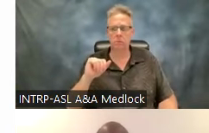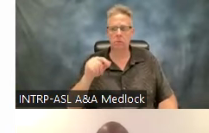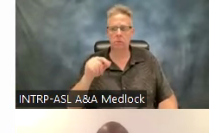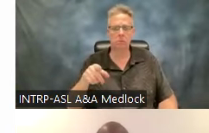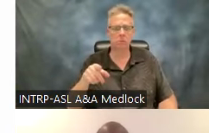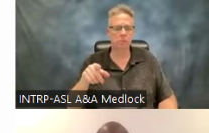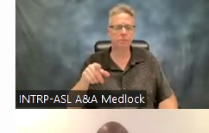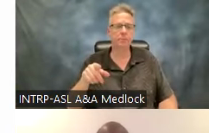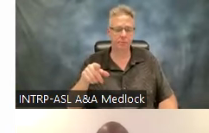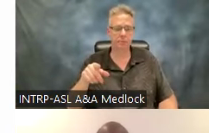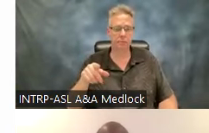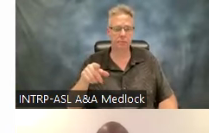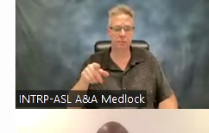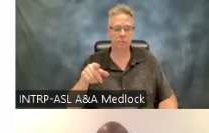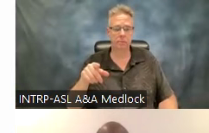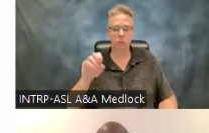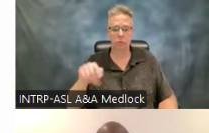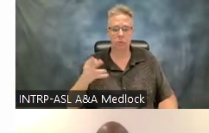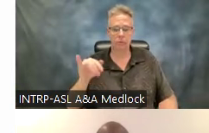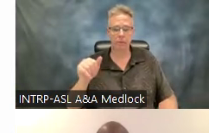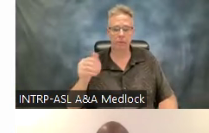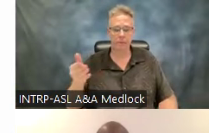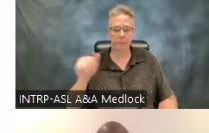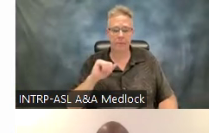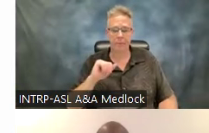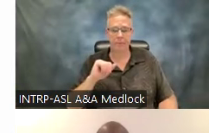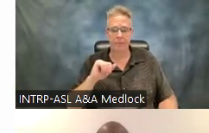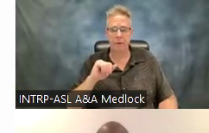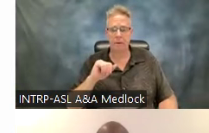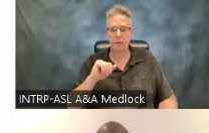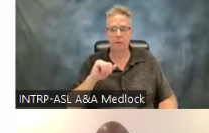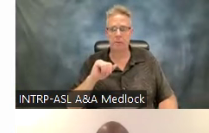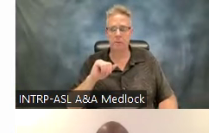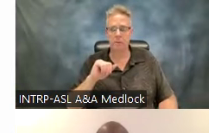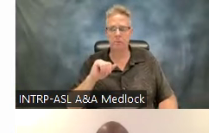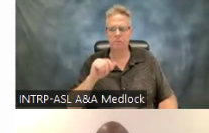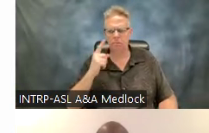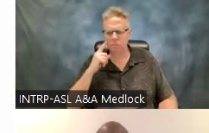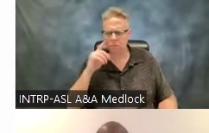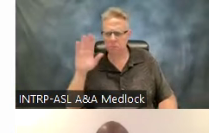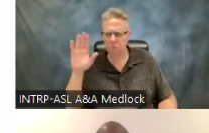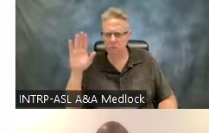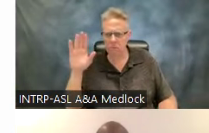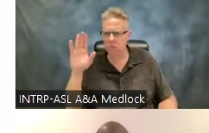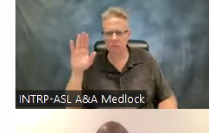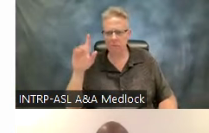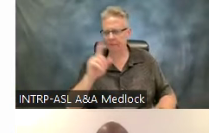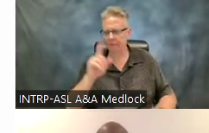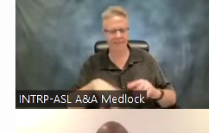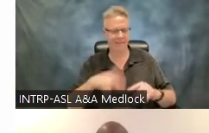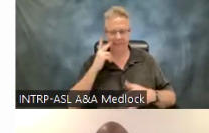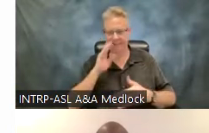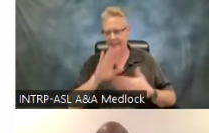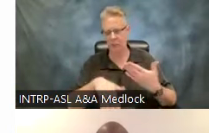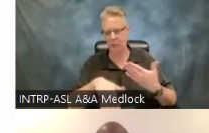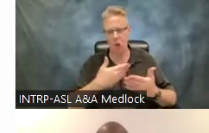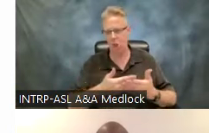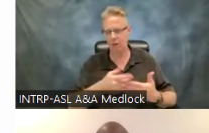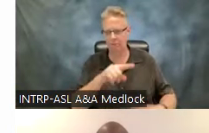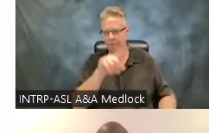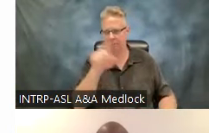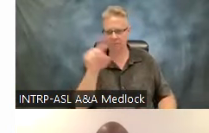Yes, Commissioner Sophia. I thought you raised your hand. I cannot see everyone now, but